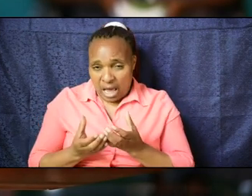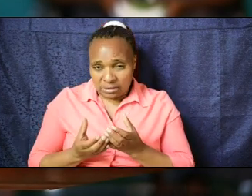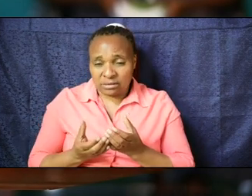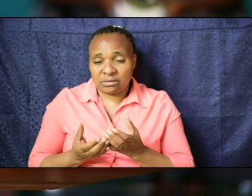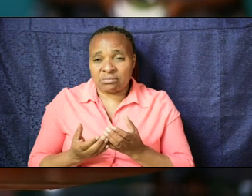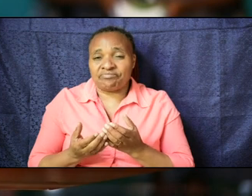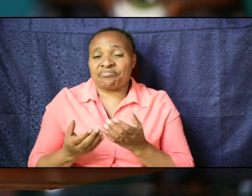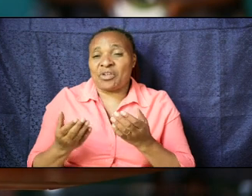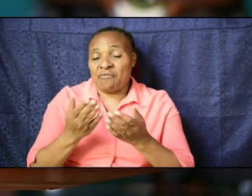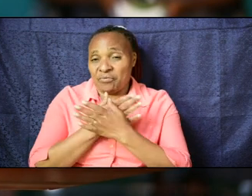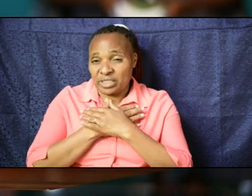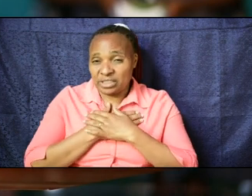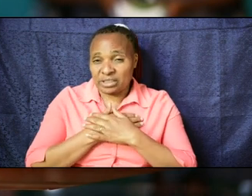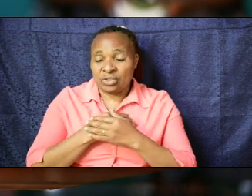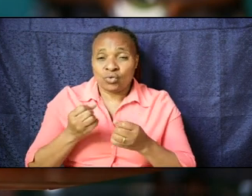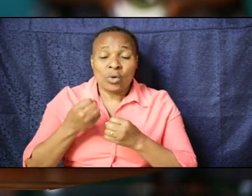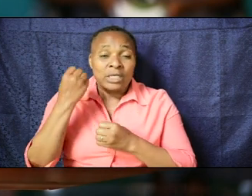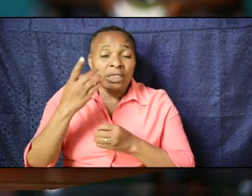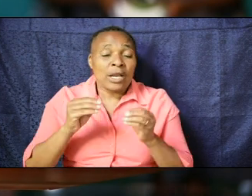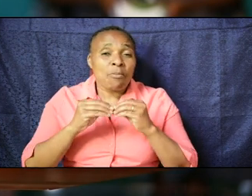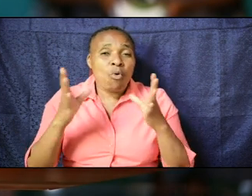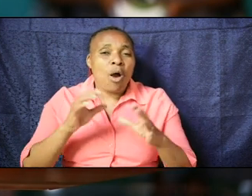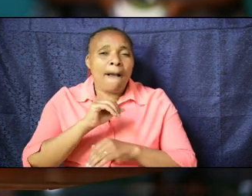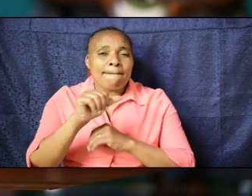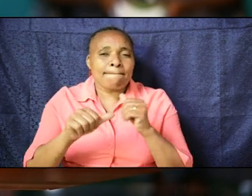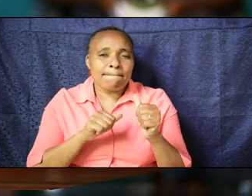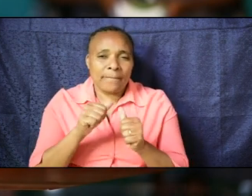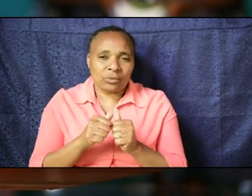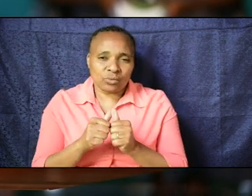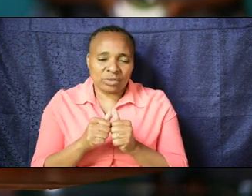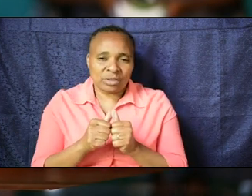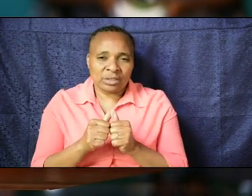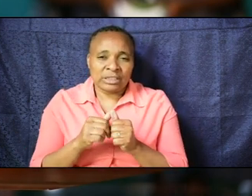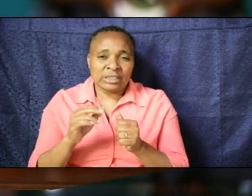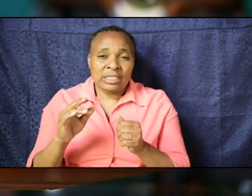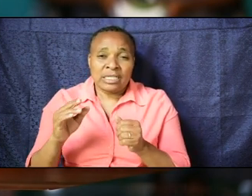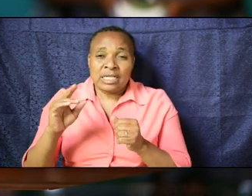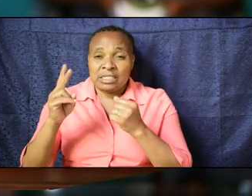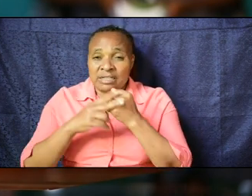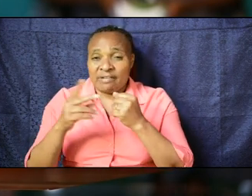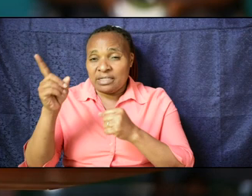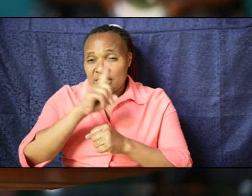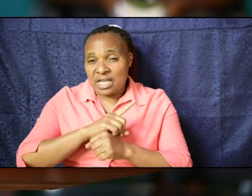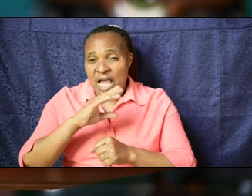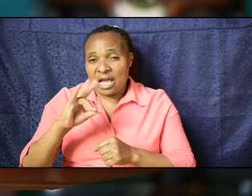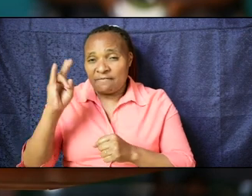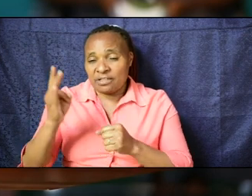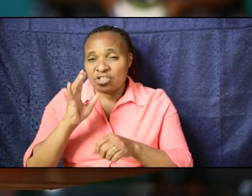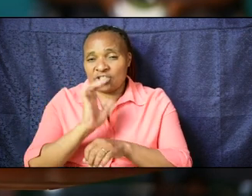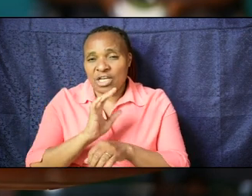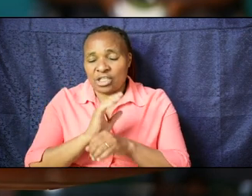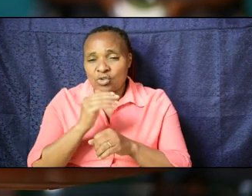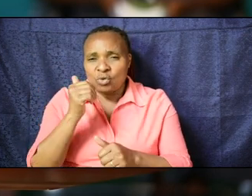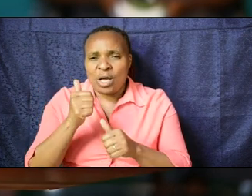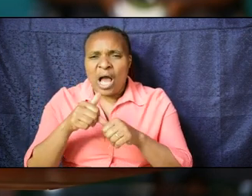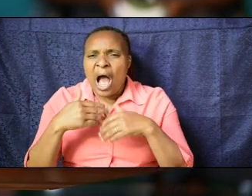to try and understand more about the Seventh-day Adventist Church and why they were